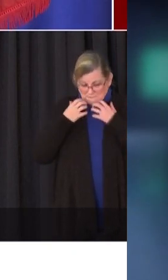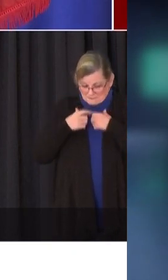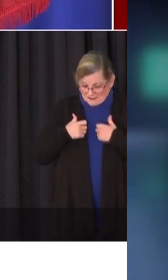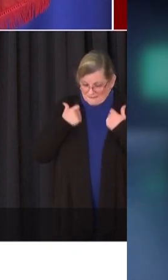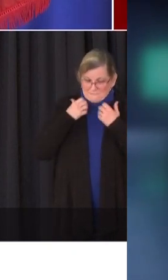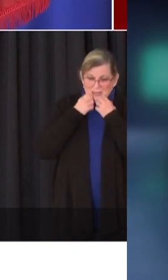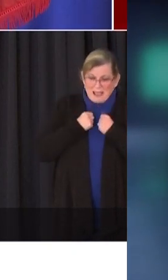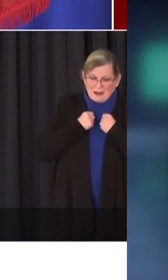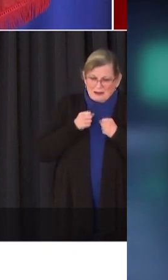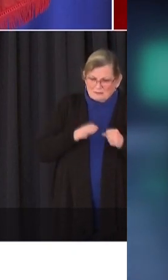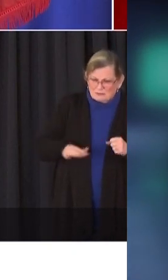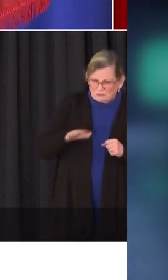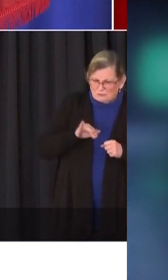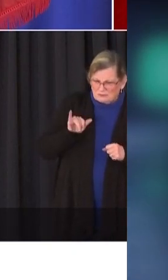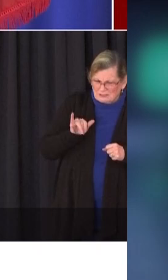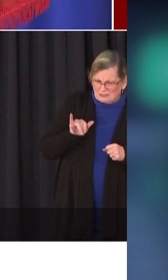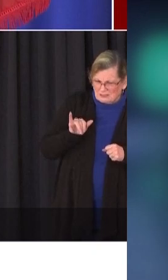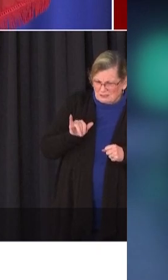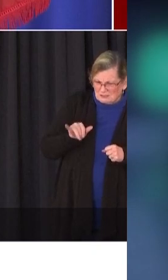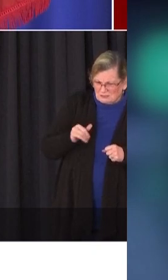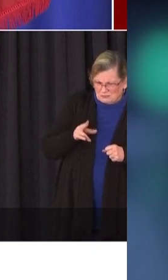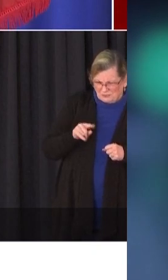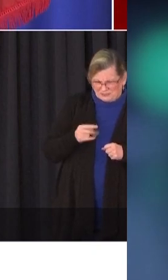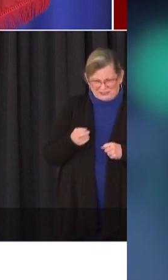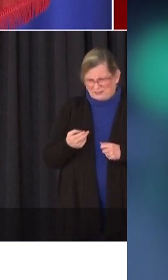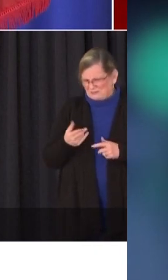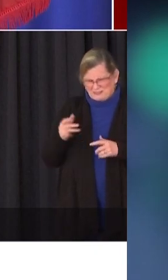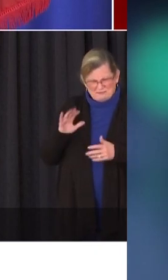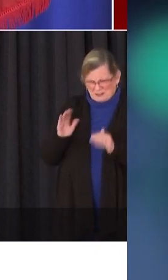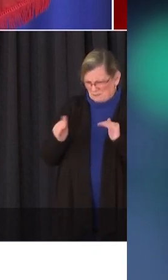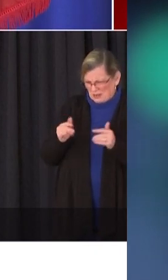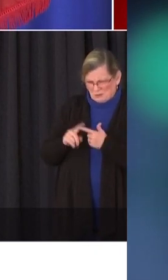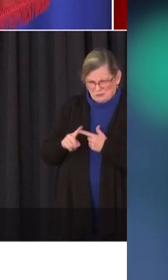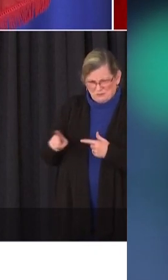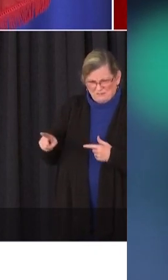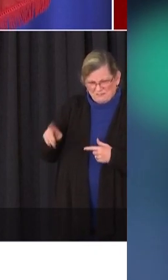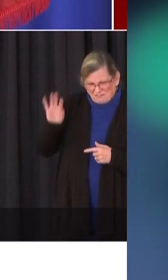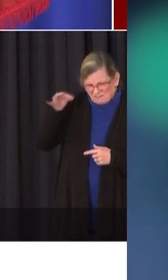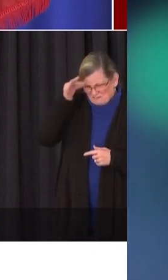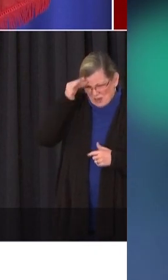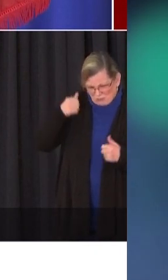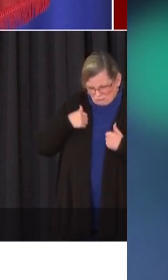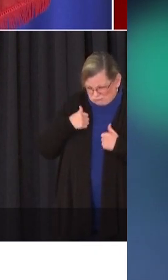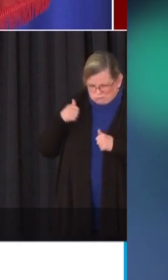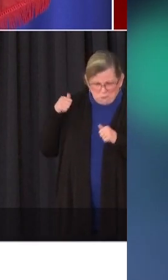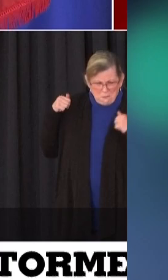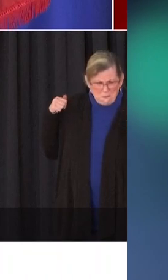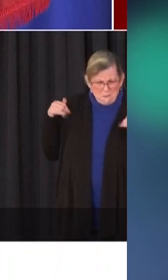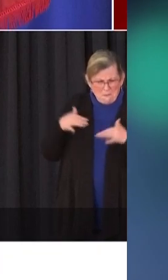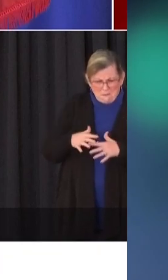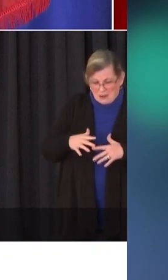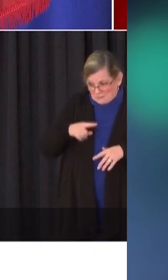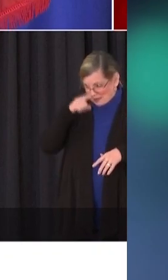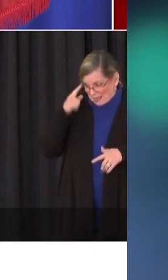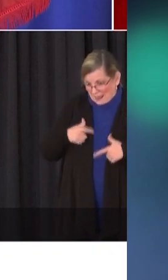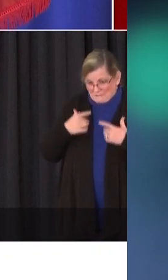offices, trespassing, compared to those pictures of how law enforcement cleared the area around Black Lives